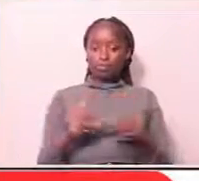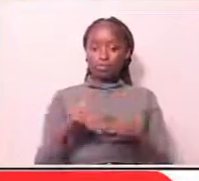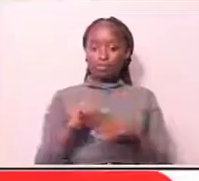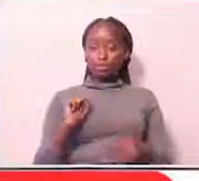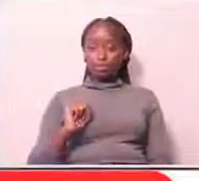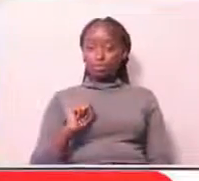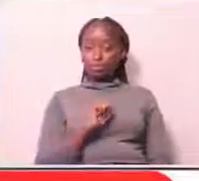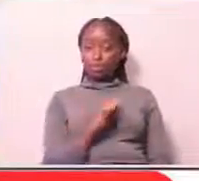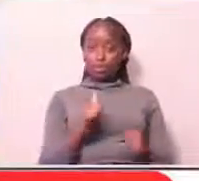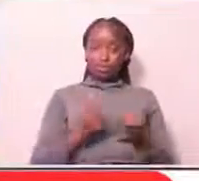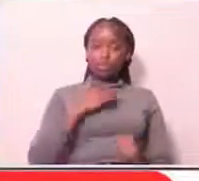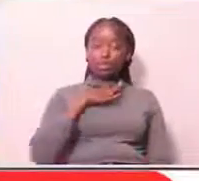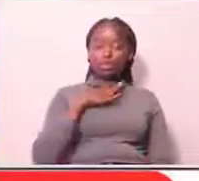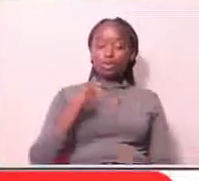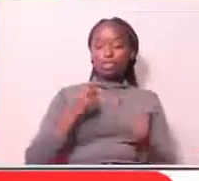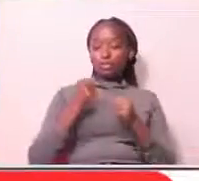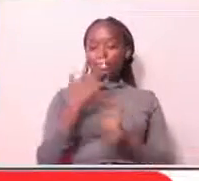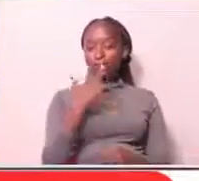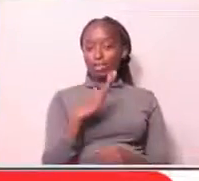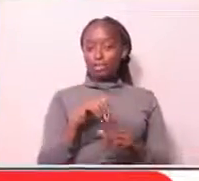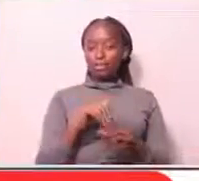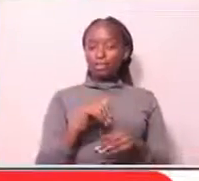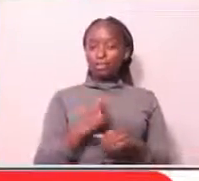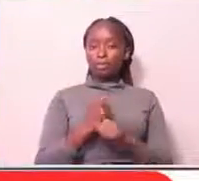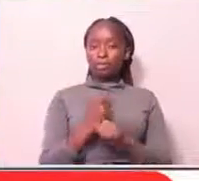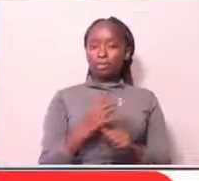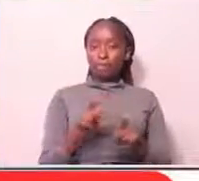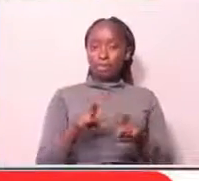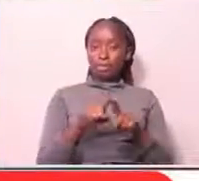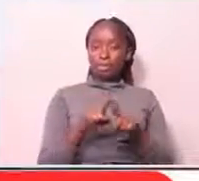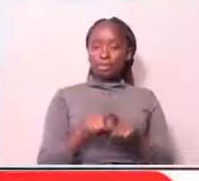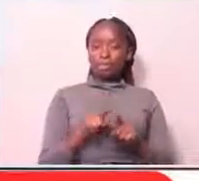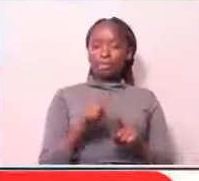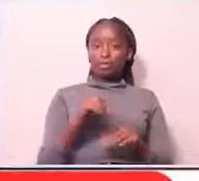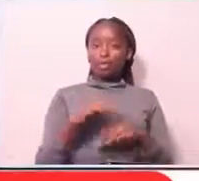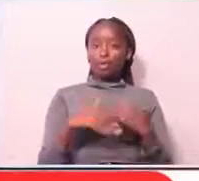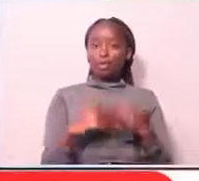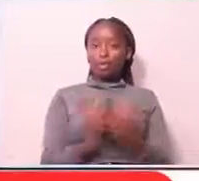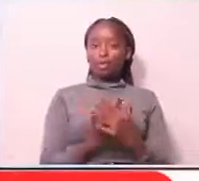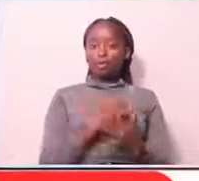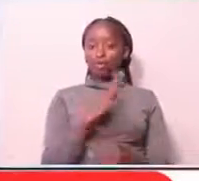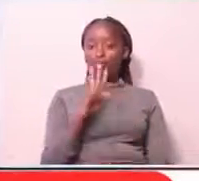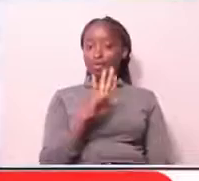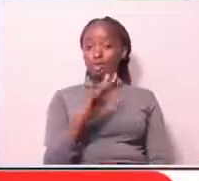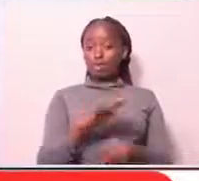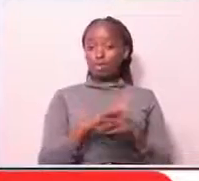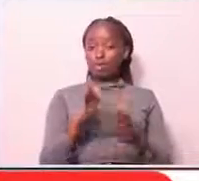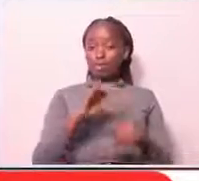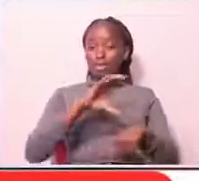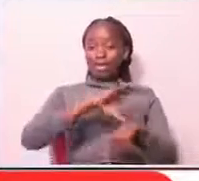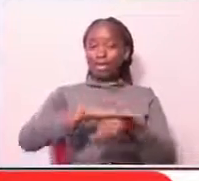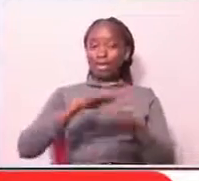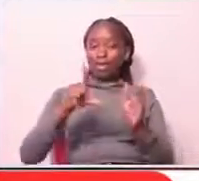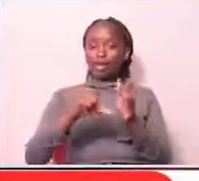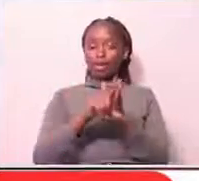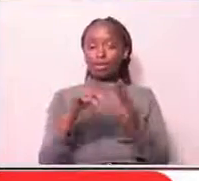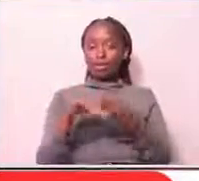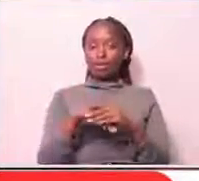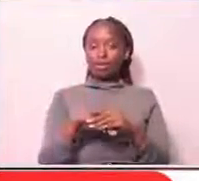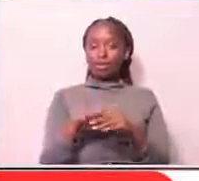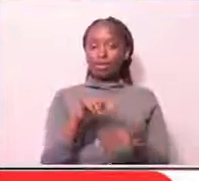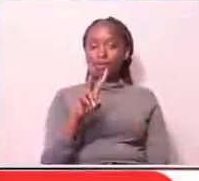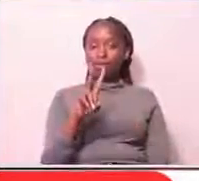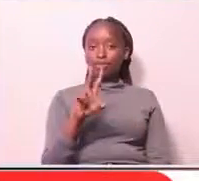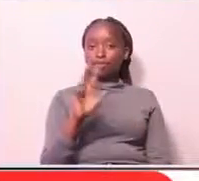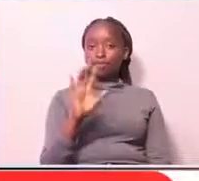kuwatetea kupokea fidia, huku wakieleza masaibu wanayopitia kupata haki kwa miaka 25 sasa. People